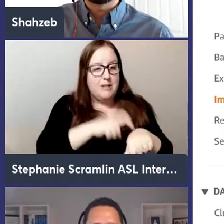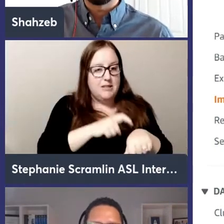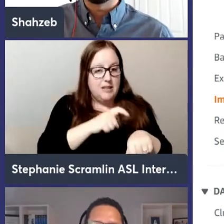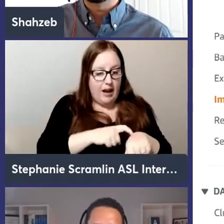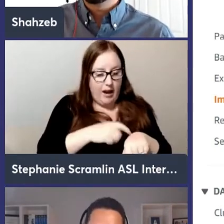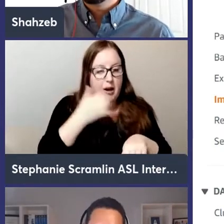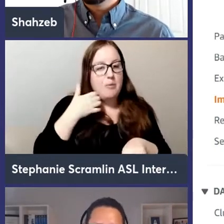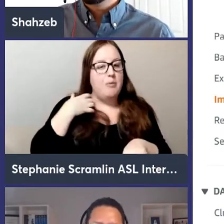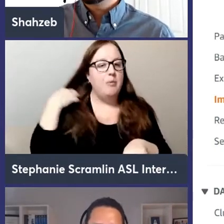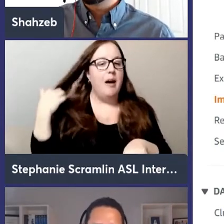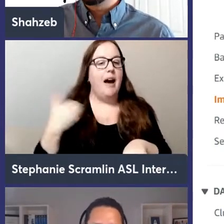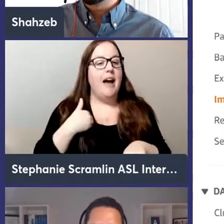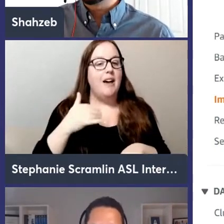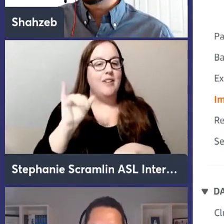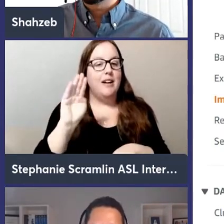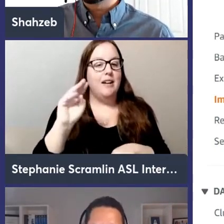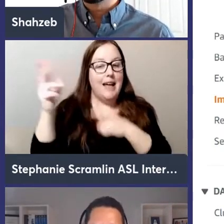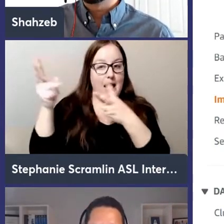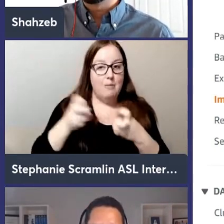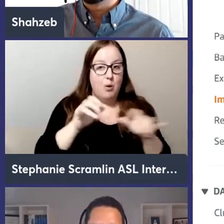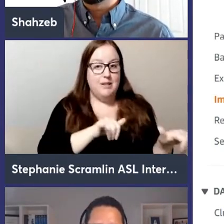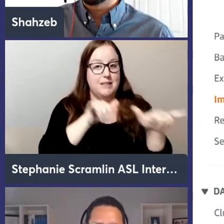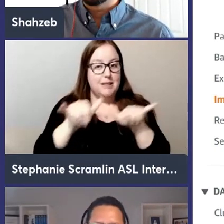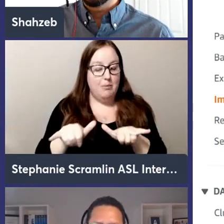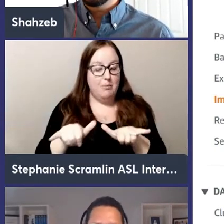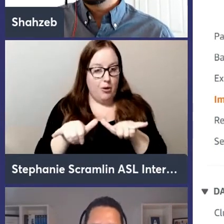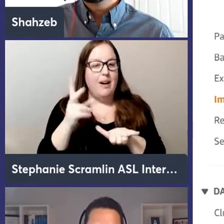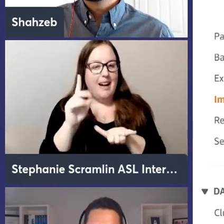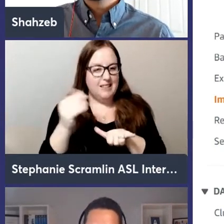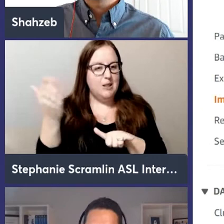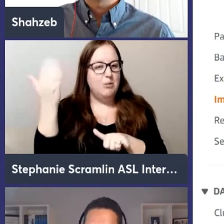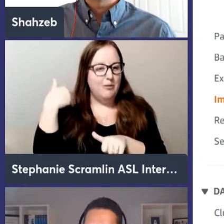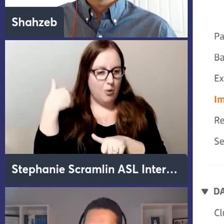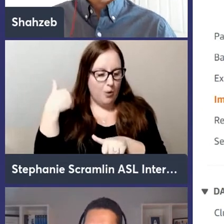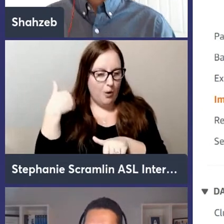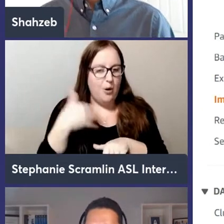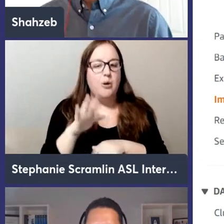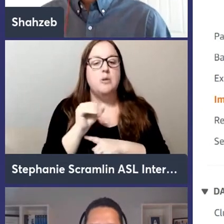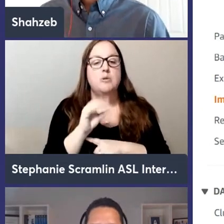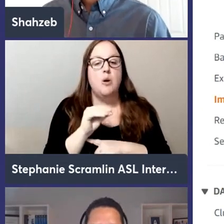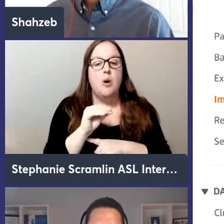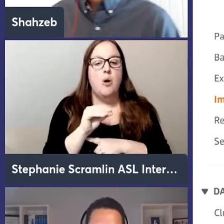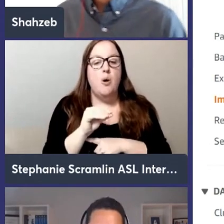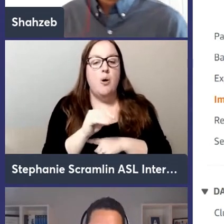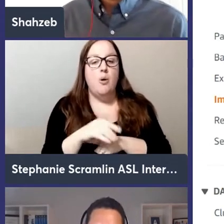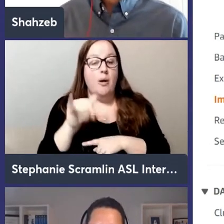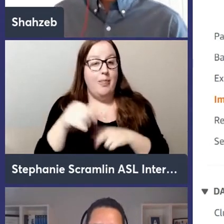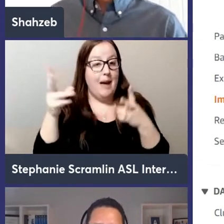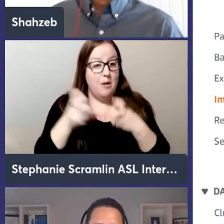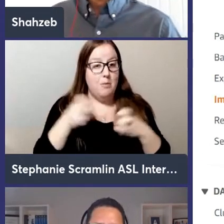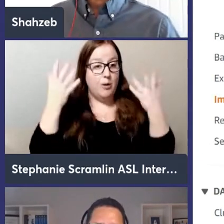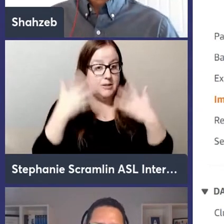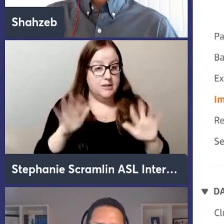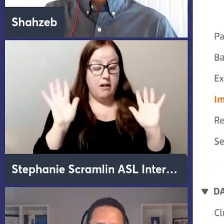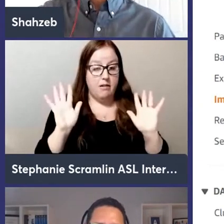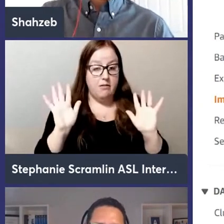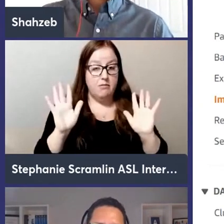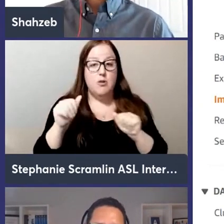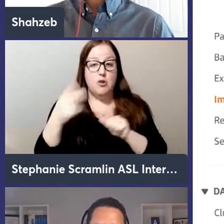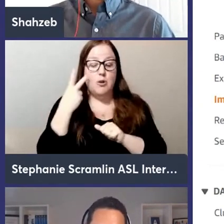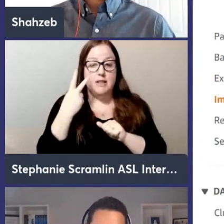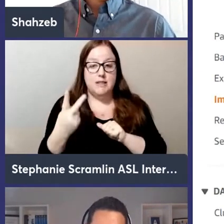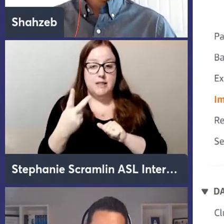an import similar to this that I did a little while ago. So once the import is done, you can see